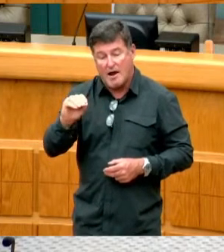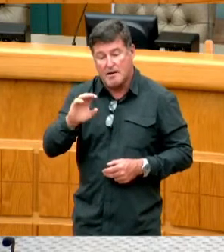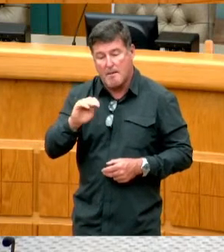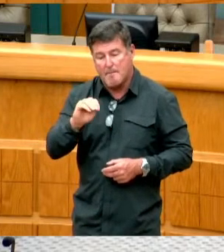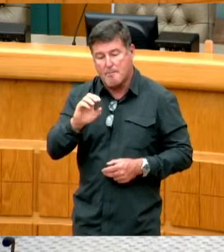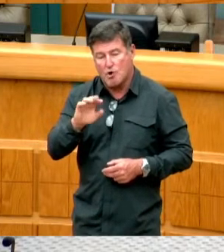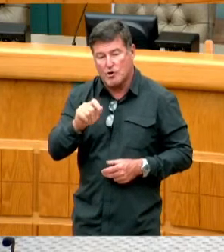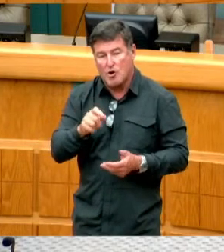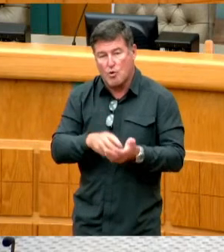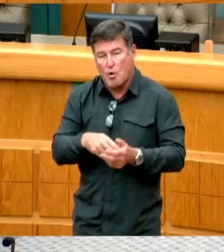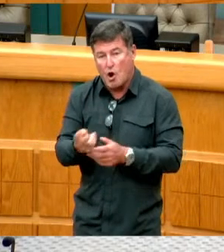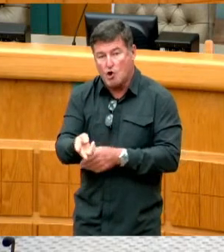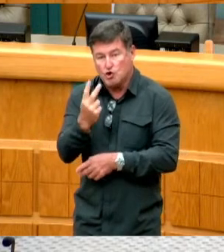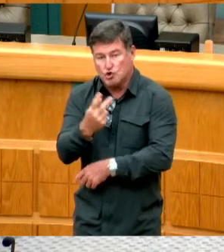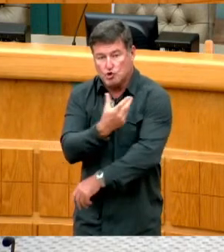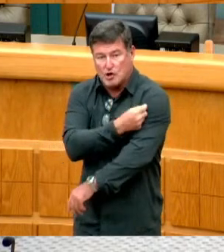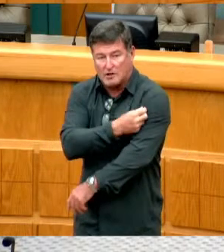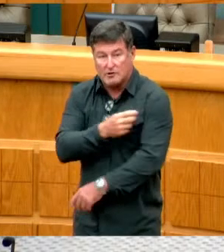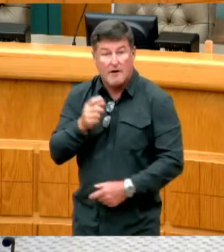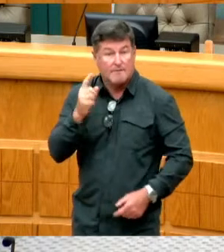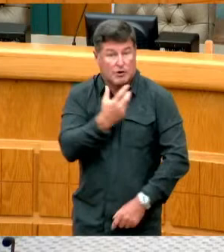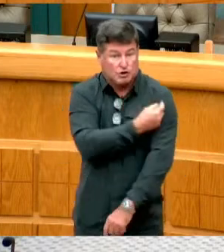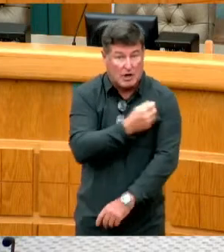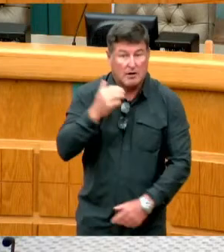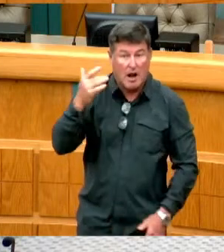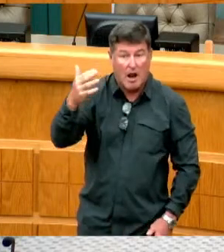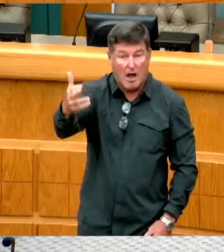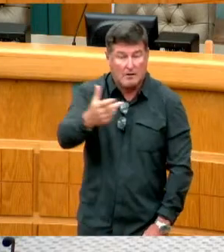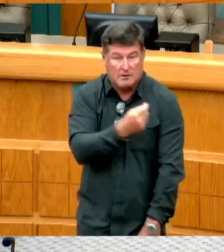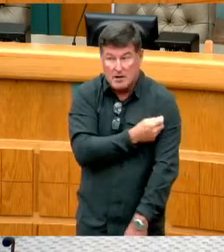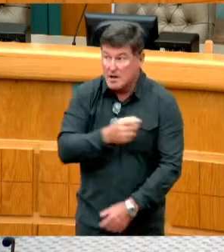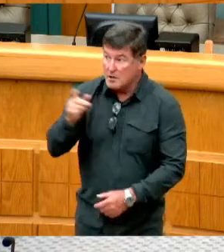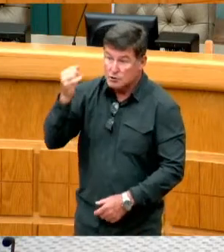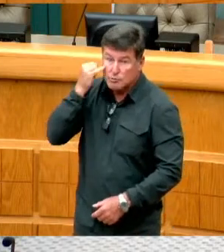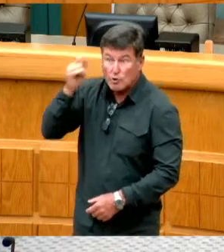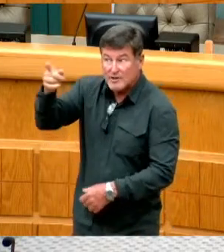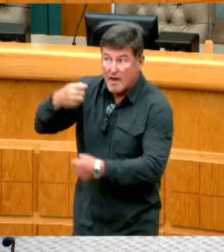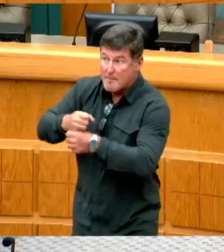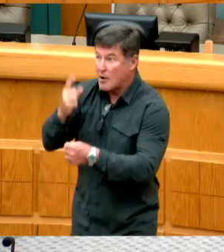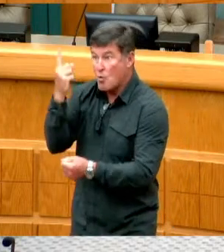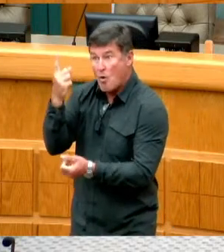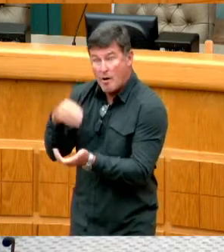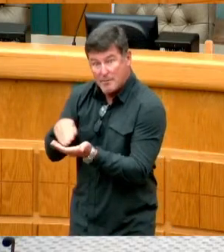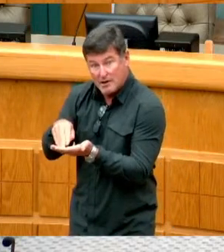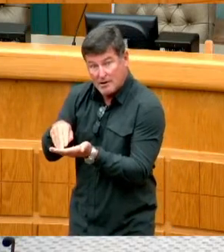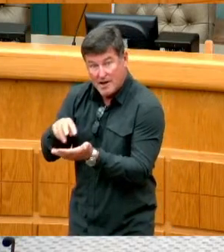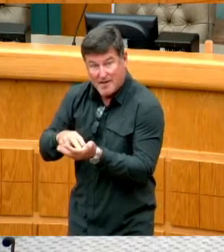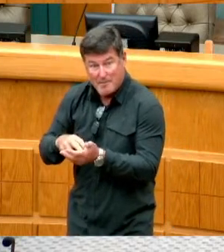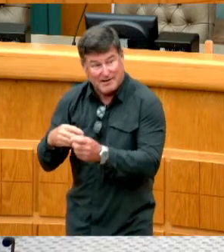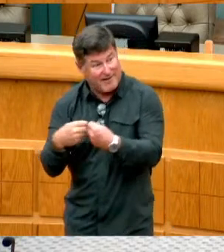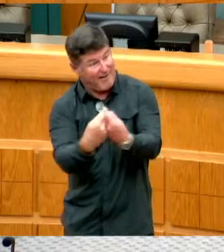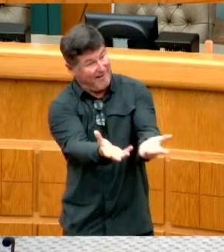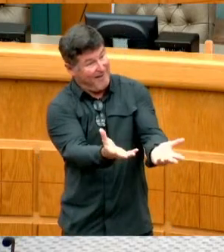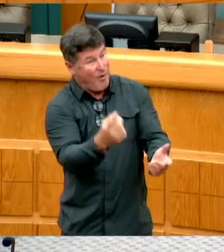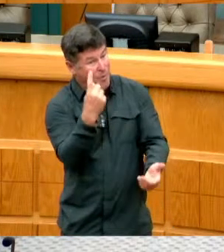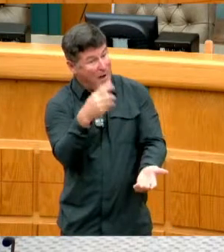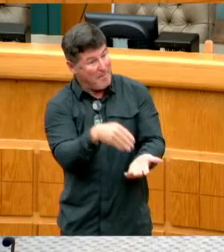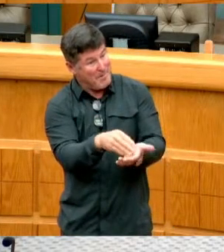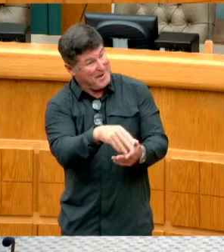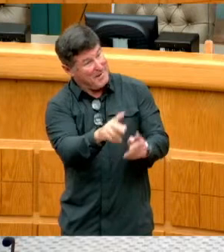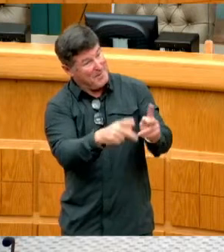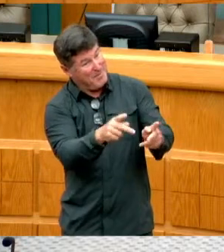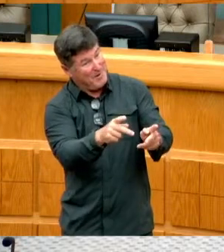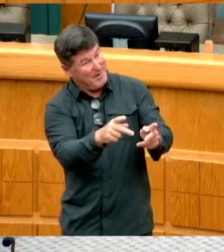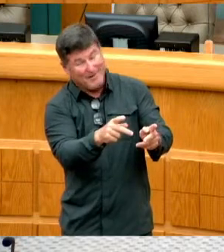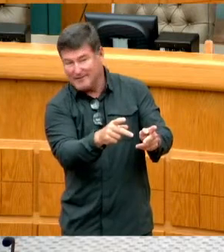million doses are produced, that doesn't mean 1 million people are vaccinated. It means 1 million people will need